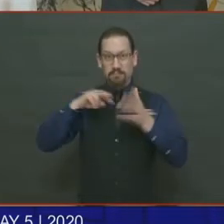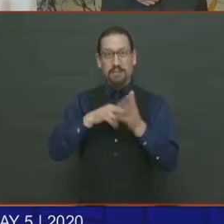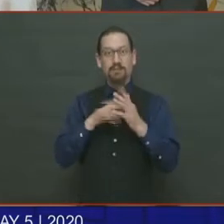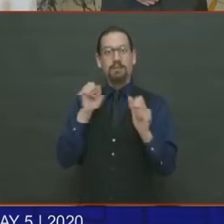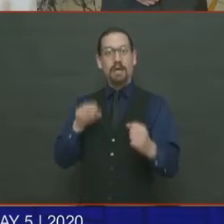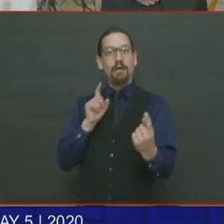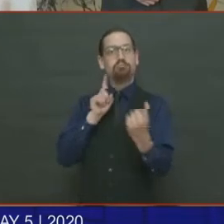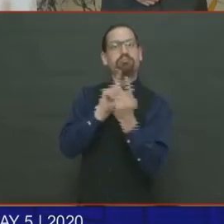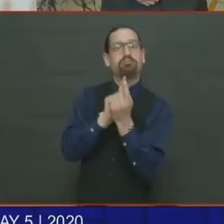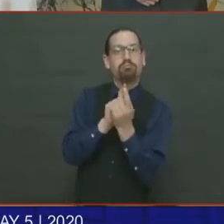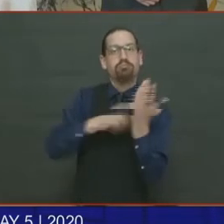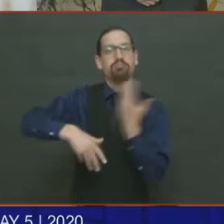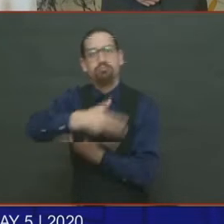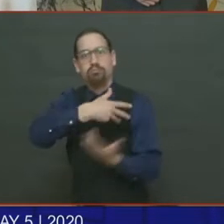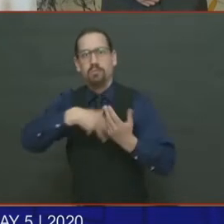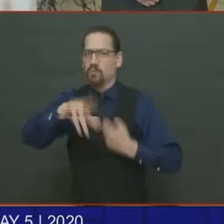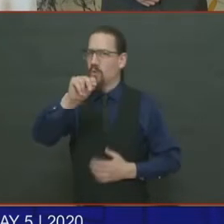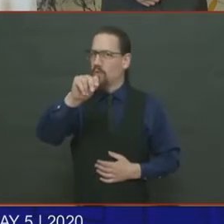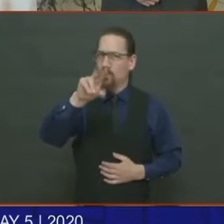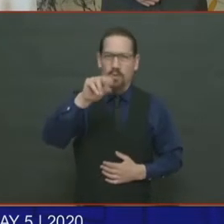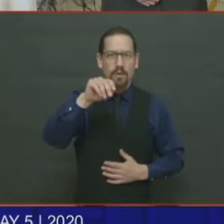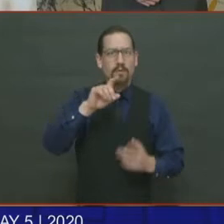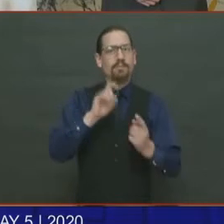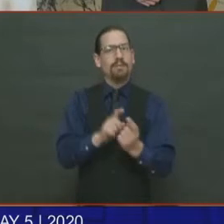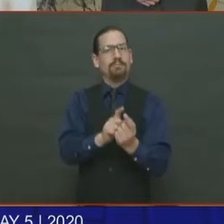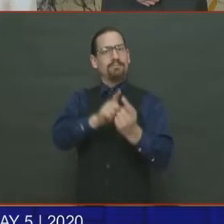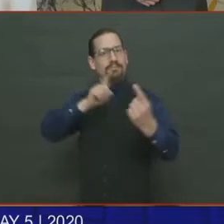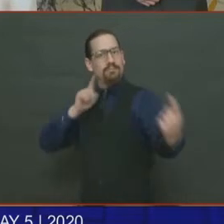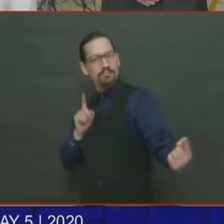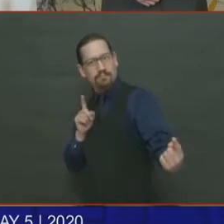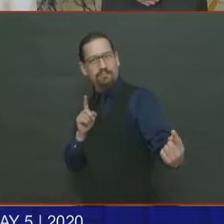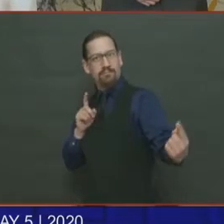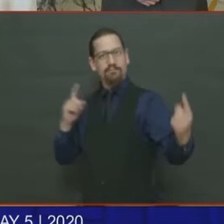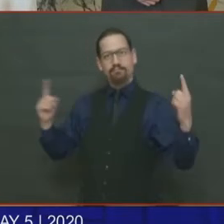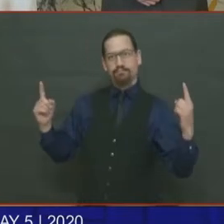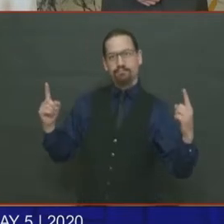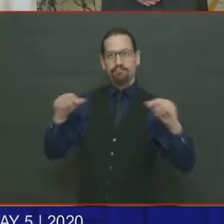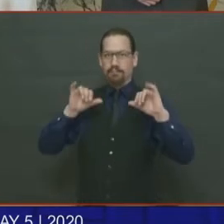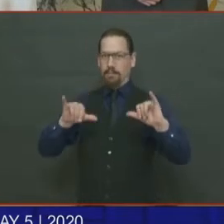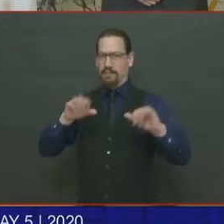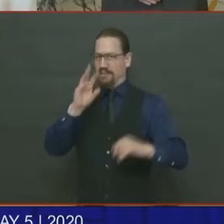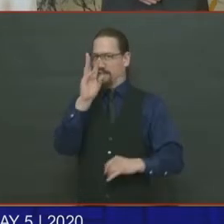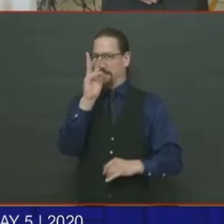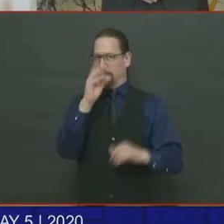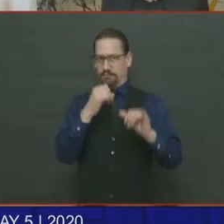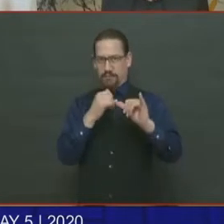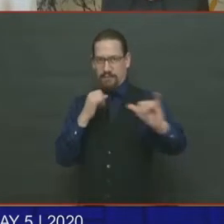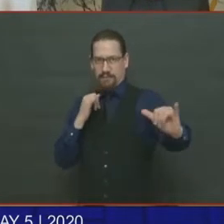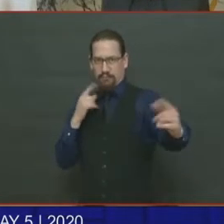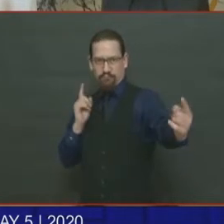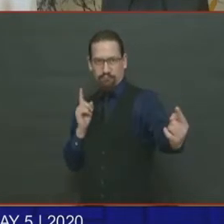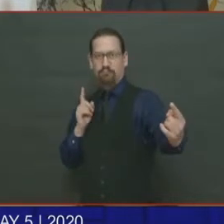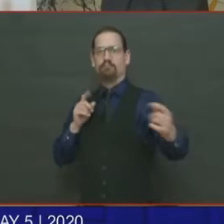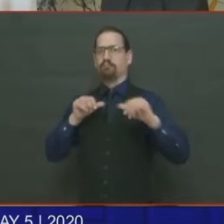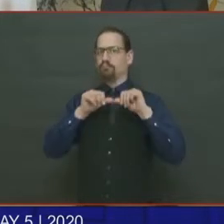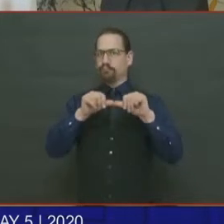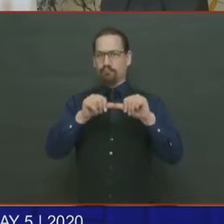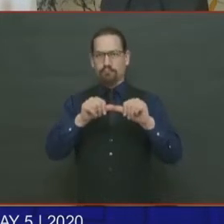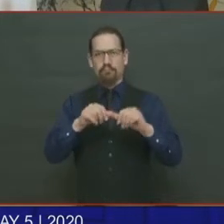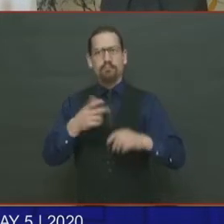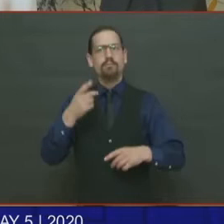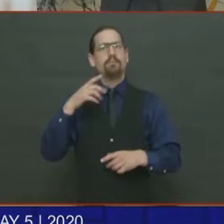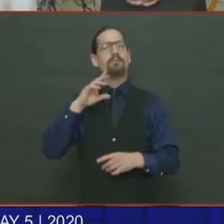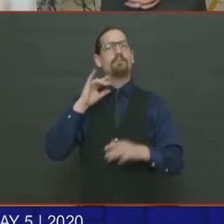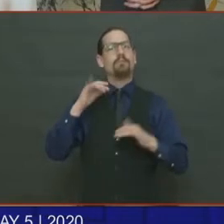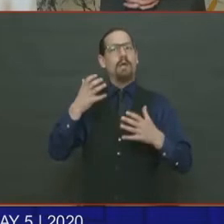prevent the spread of the disease and it'll keep us as a state of Rhode Island safe and healthier. If you